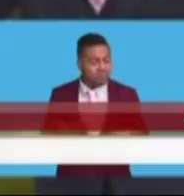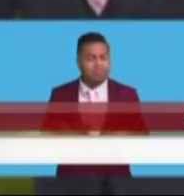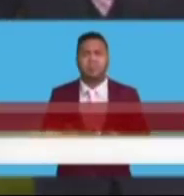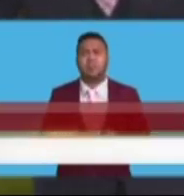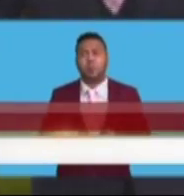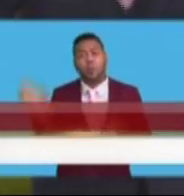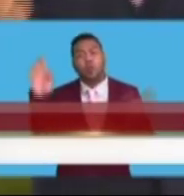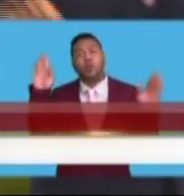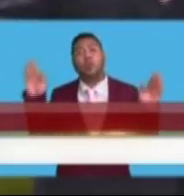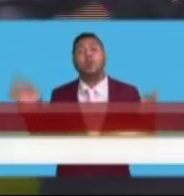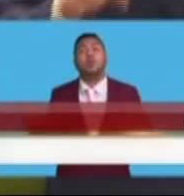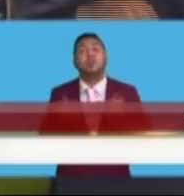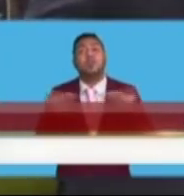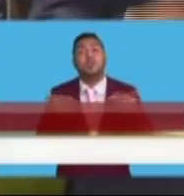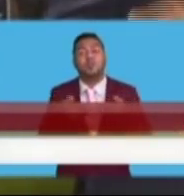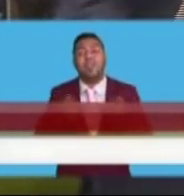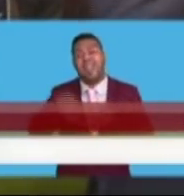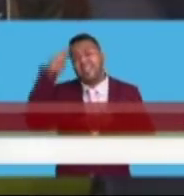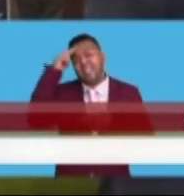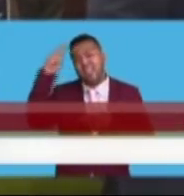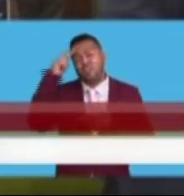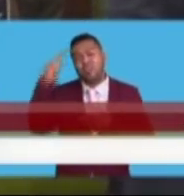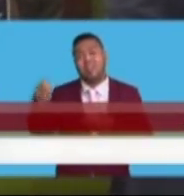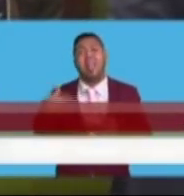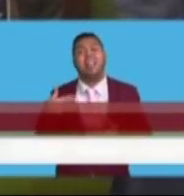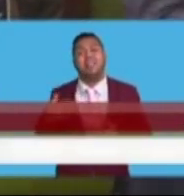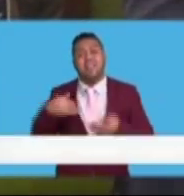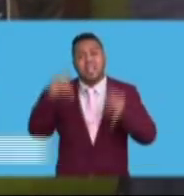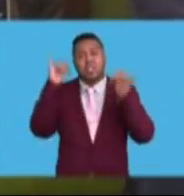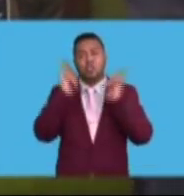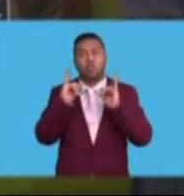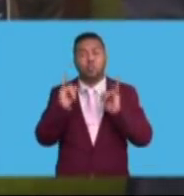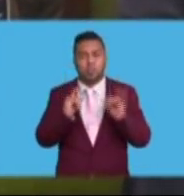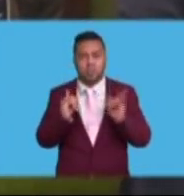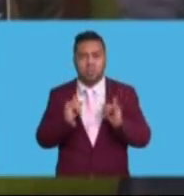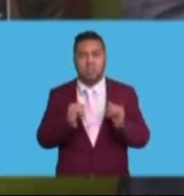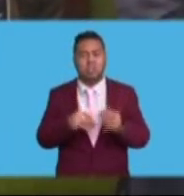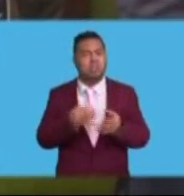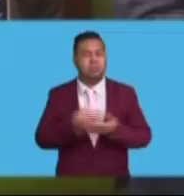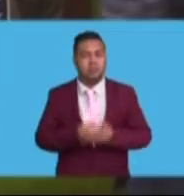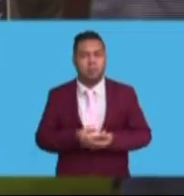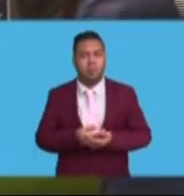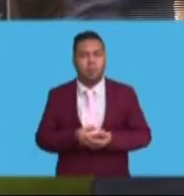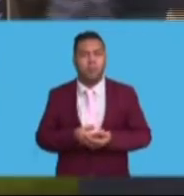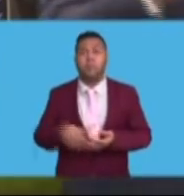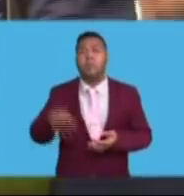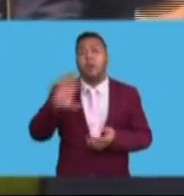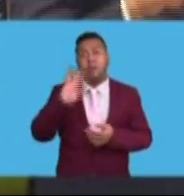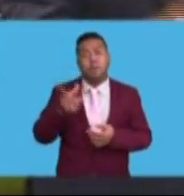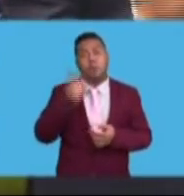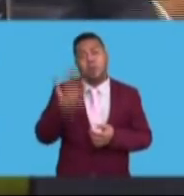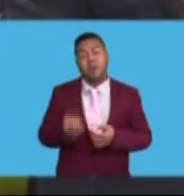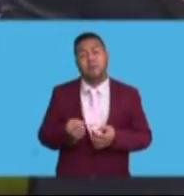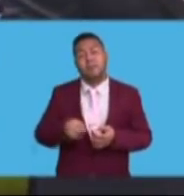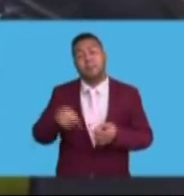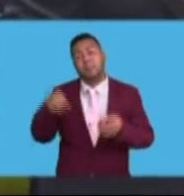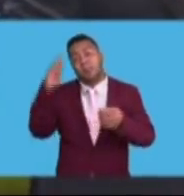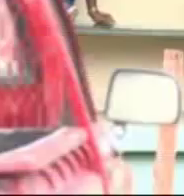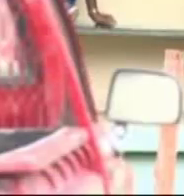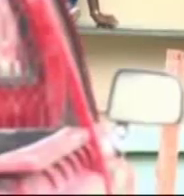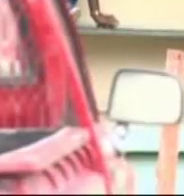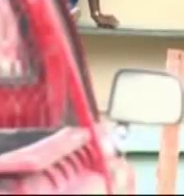going to introduce a national health insurance scheme. That's what we said. Everybody will be part of a national health insurance